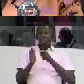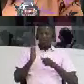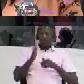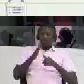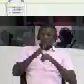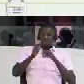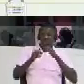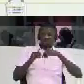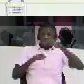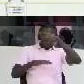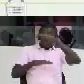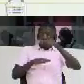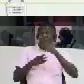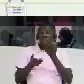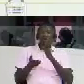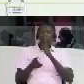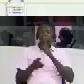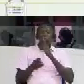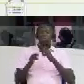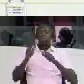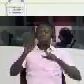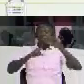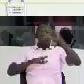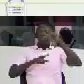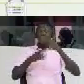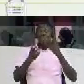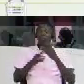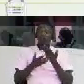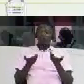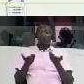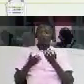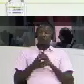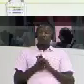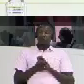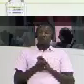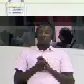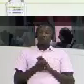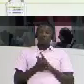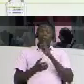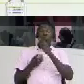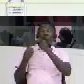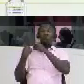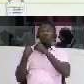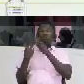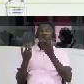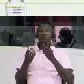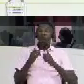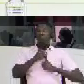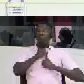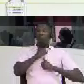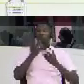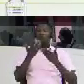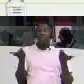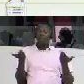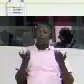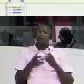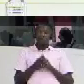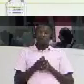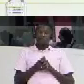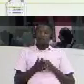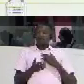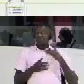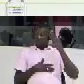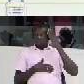kan mooy woon sa njiit ci kan nga daan uyu jëlee ndigal. xam nga suma njiit foofu dañu bari banxaas bi dafa